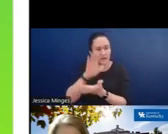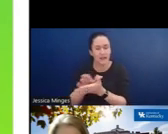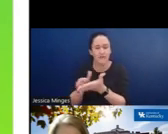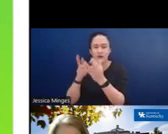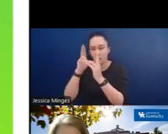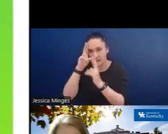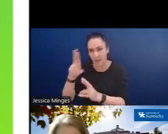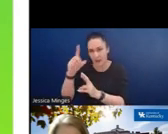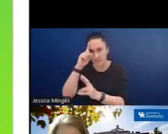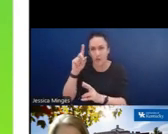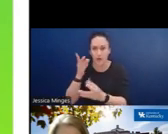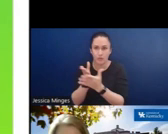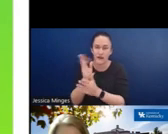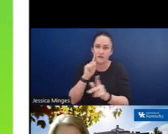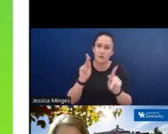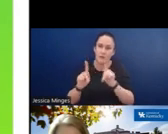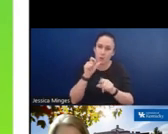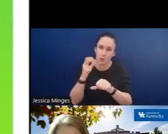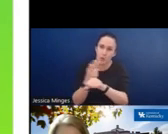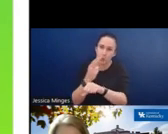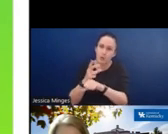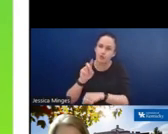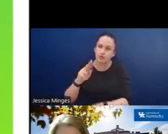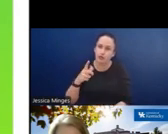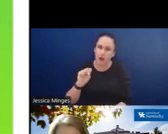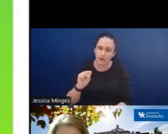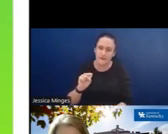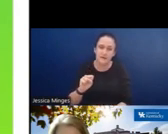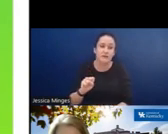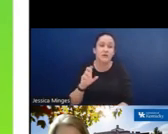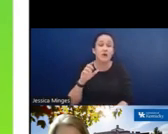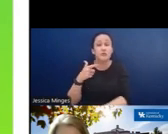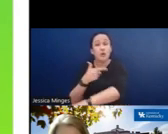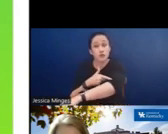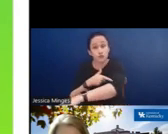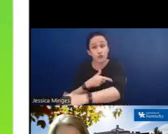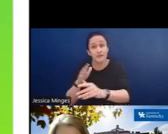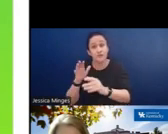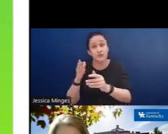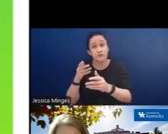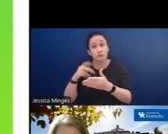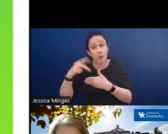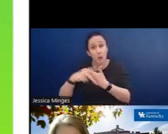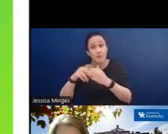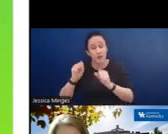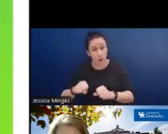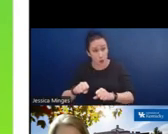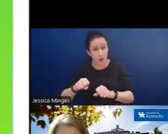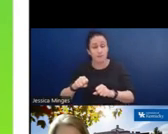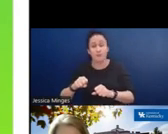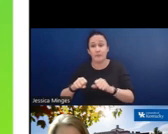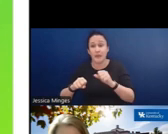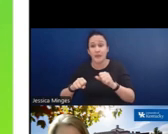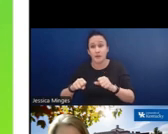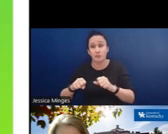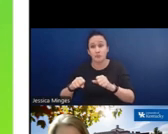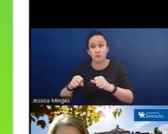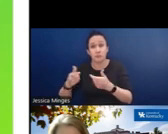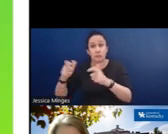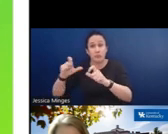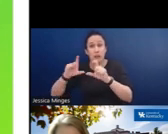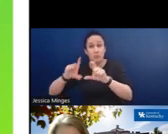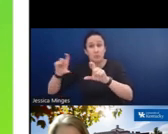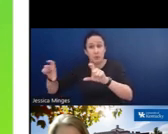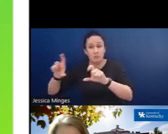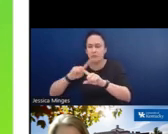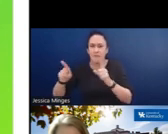use drugs. So a syringe service program could operate also with a big, uppercase harm reduction philosophy, but it might not